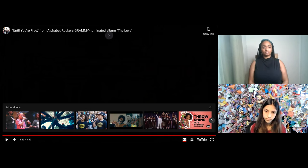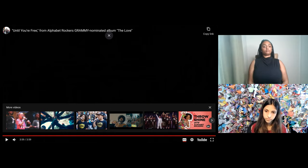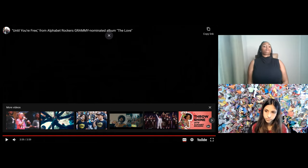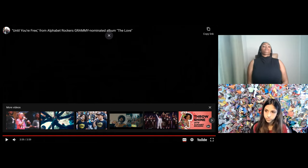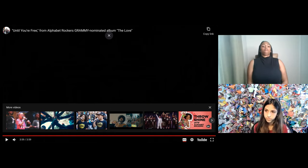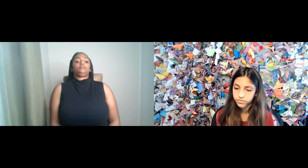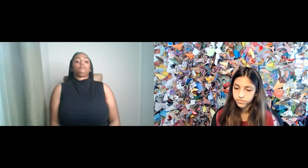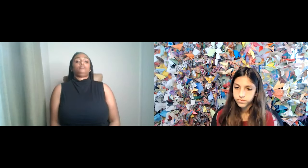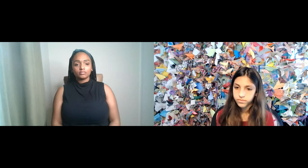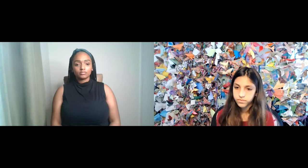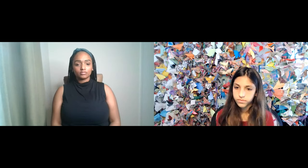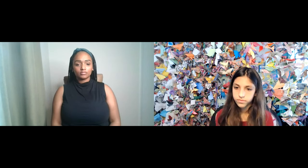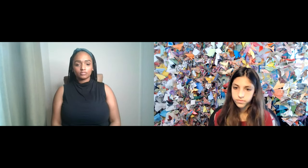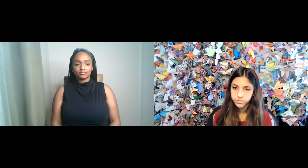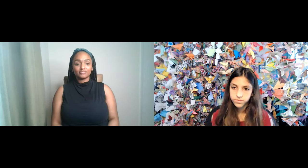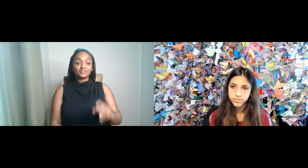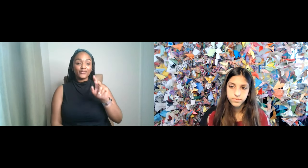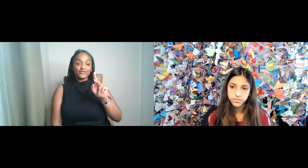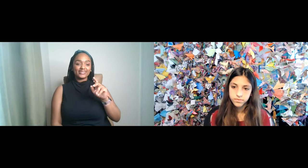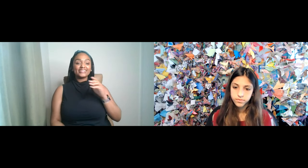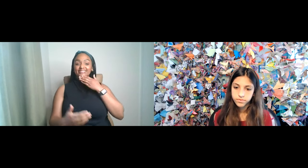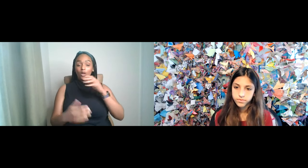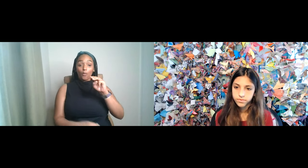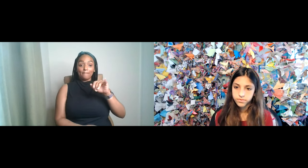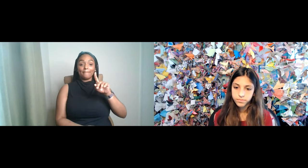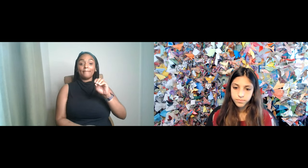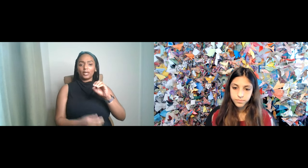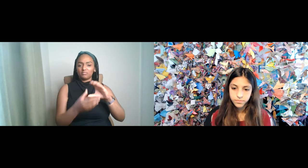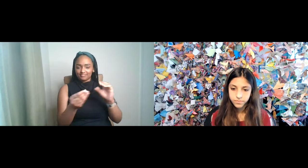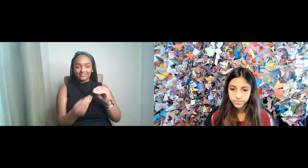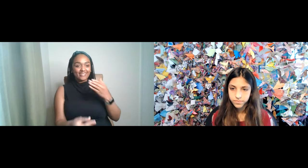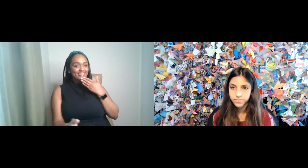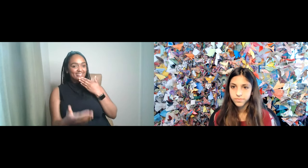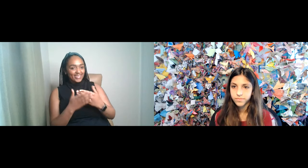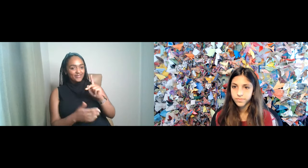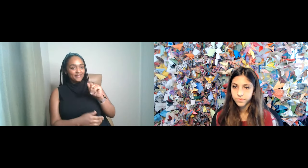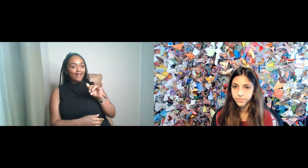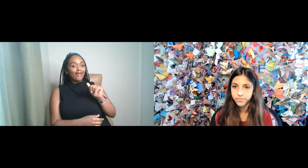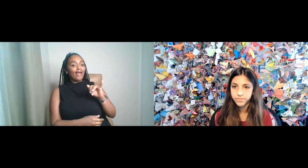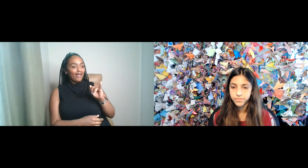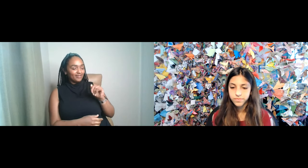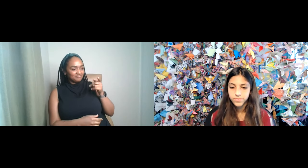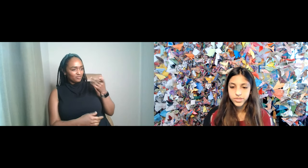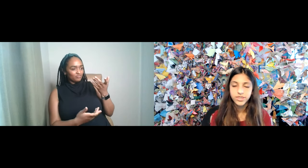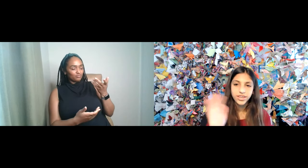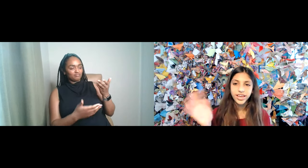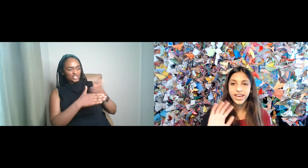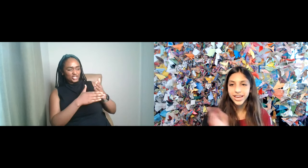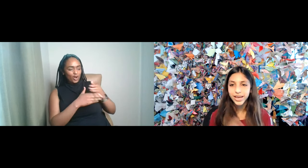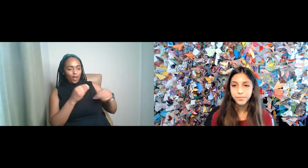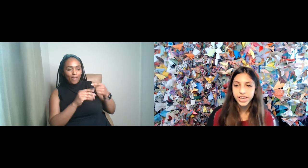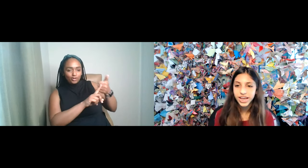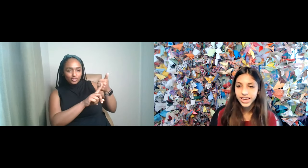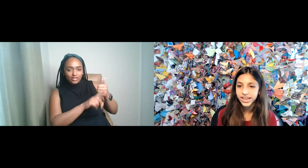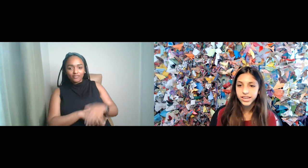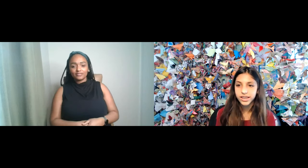Thank you. That was Kaya's piece. Kaya, share a little bit about yourself and your amazing work. Hi,